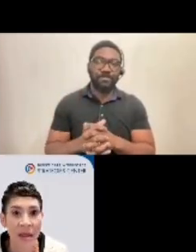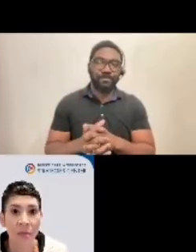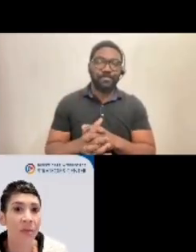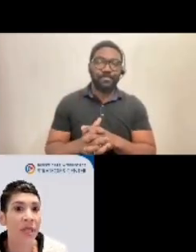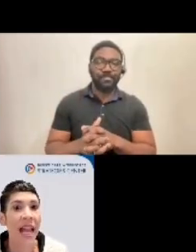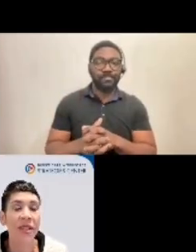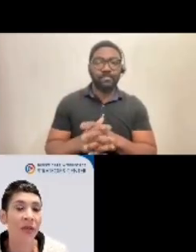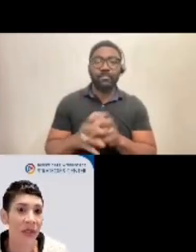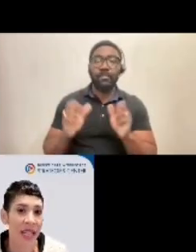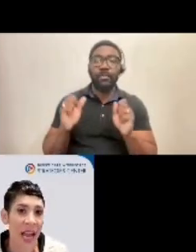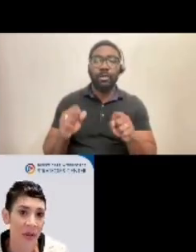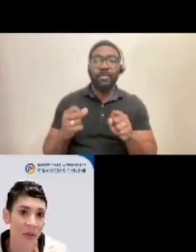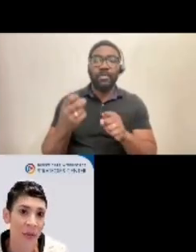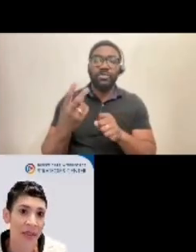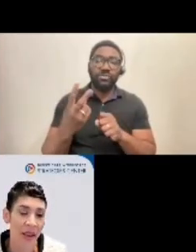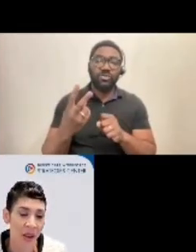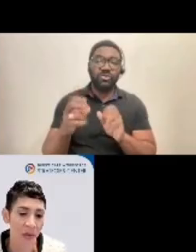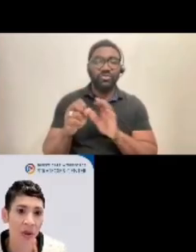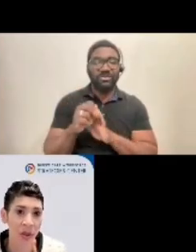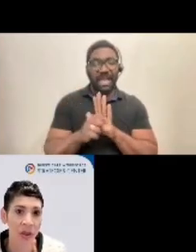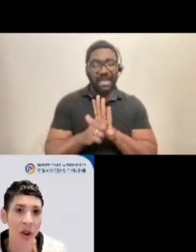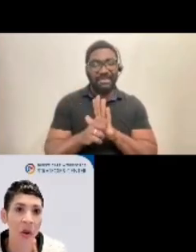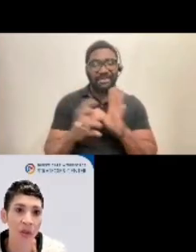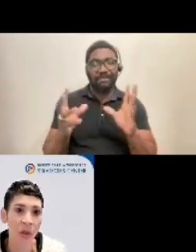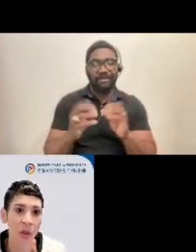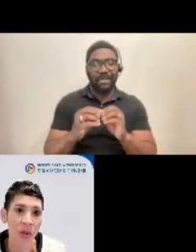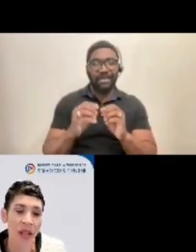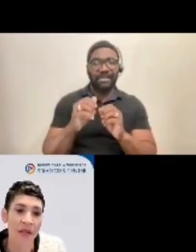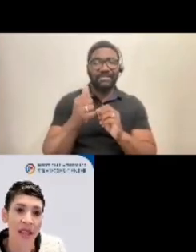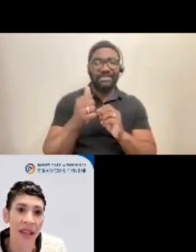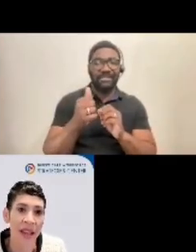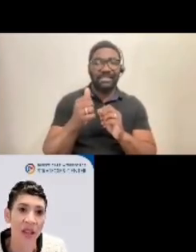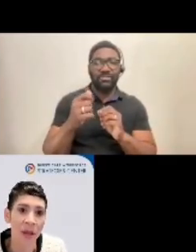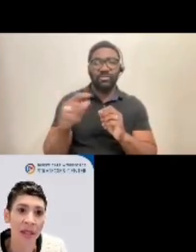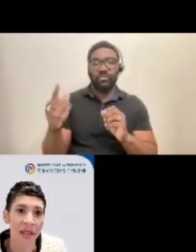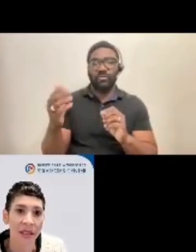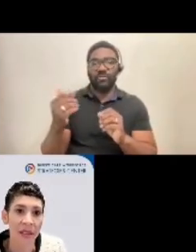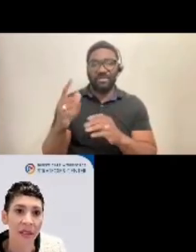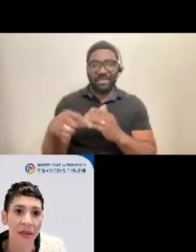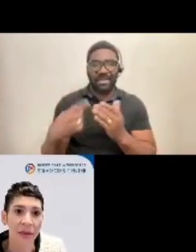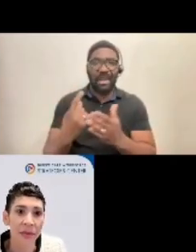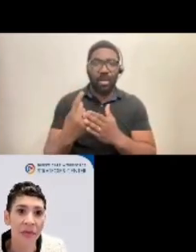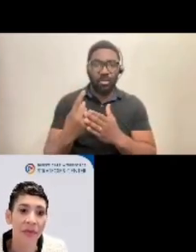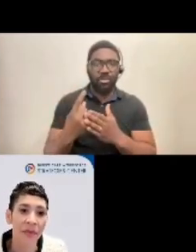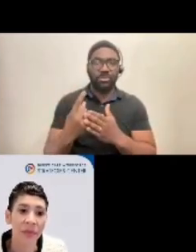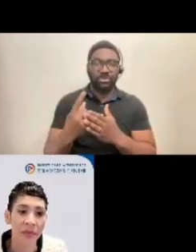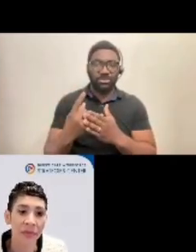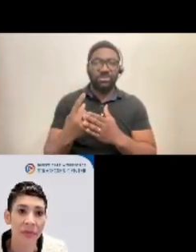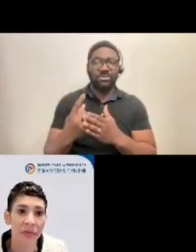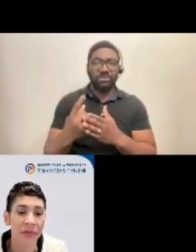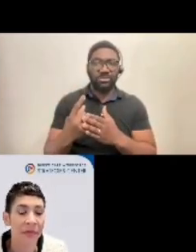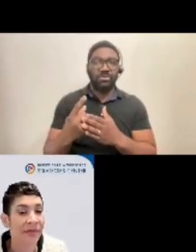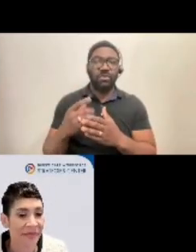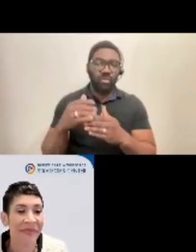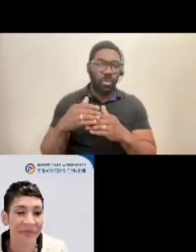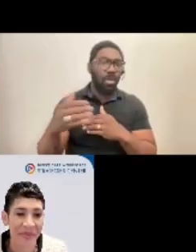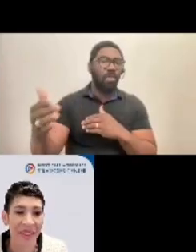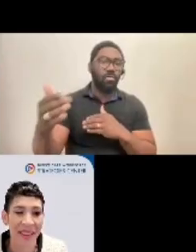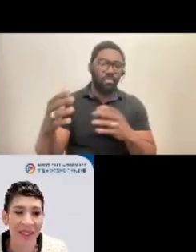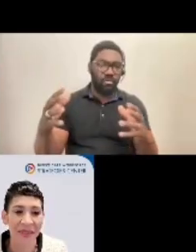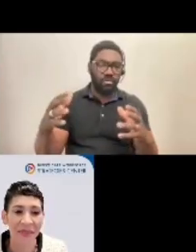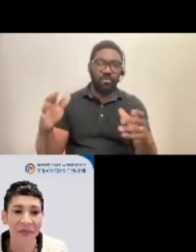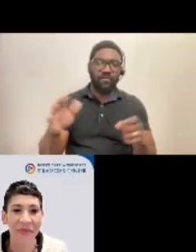with a SME 10 to 15 hours a month over the course of the engagement. Awesome. Thank you,